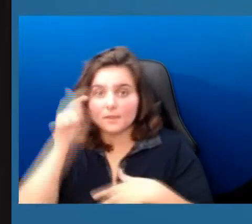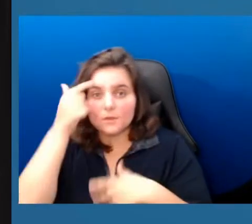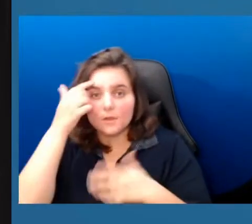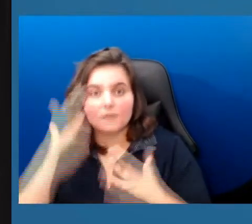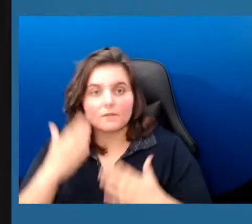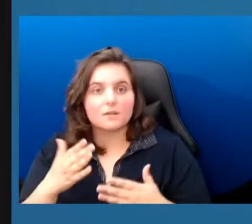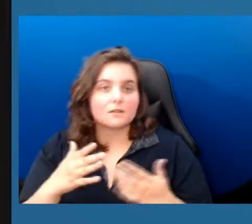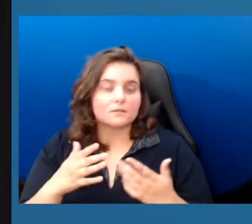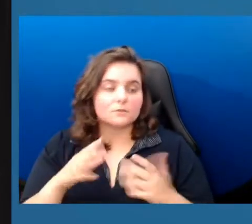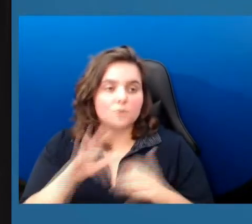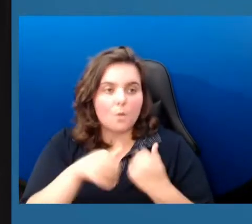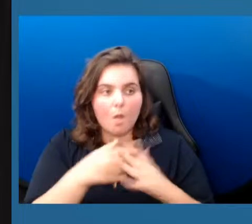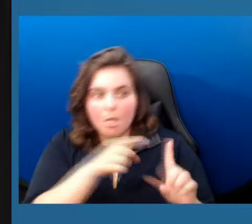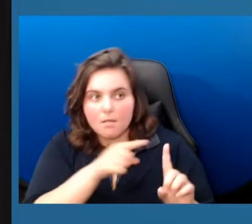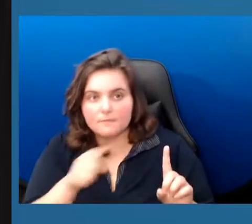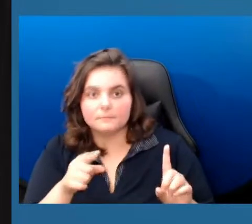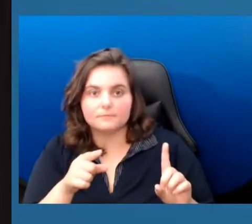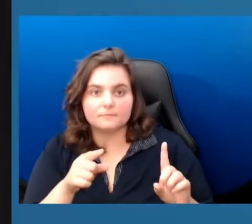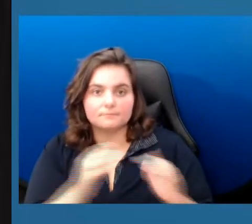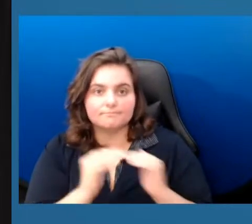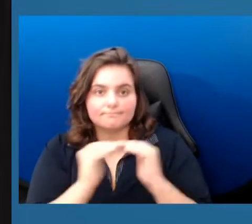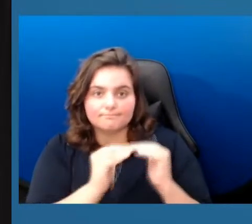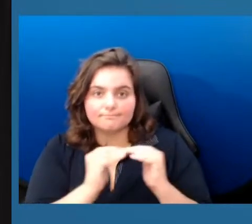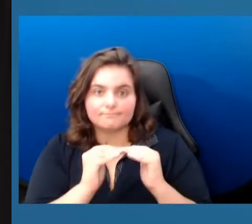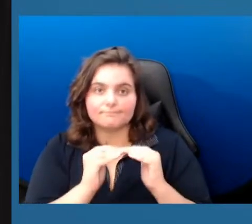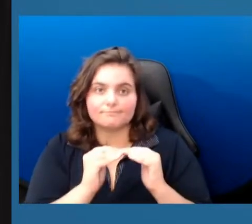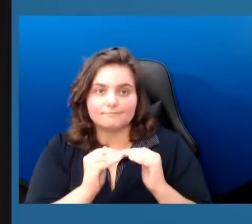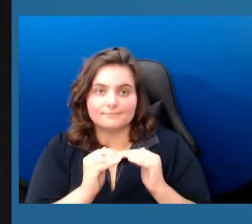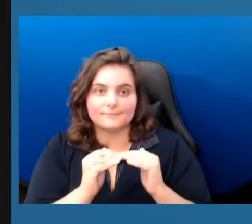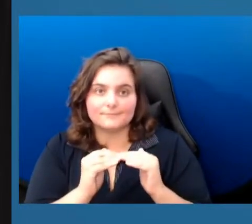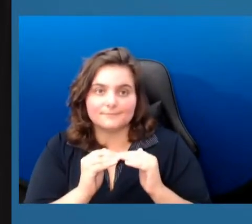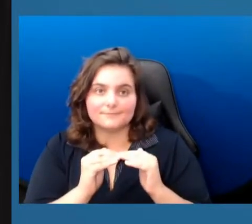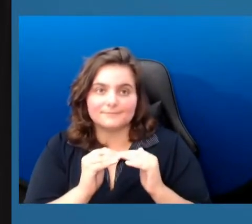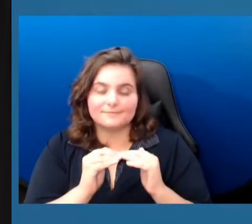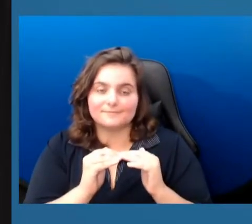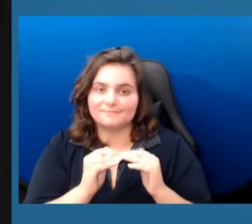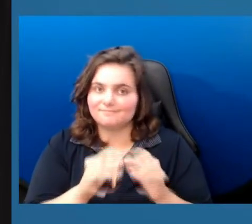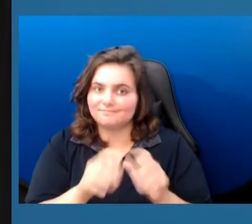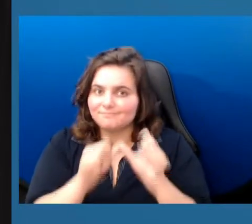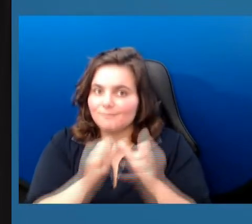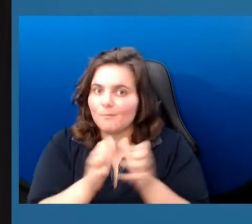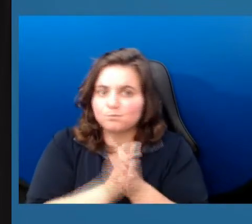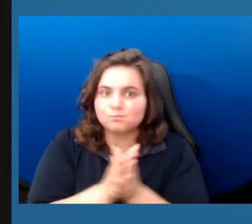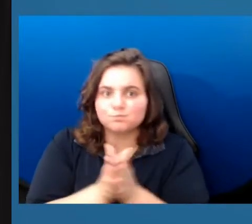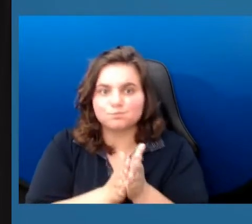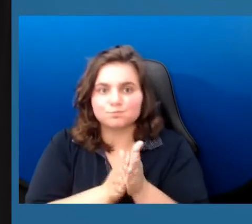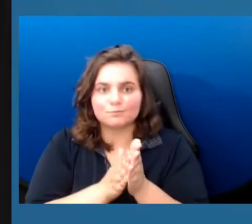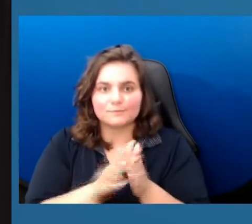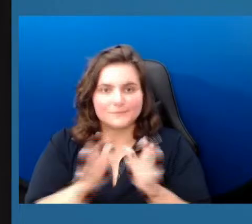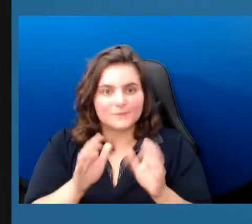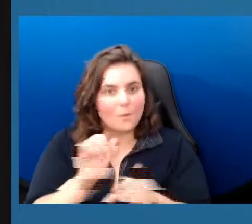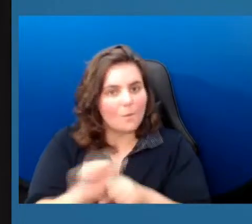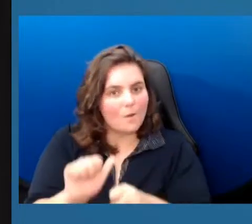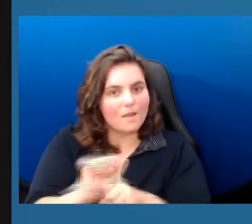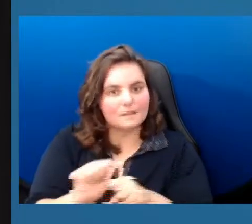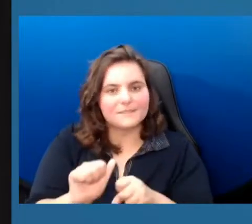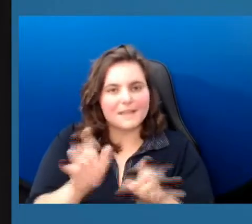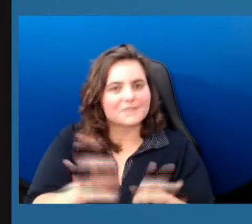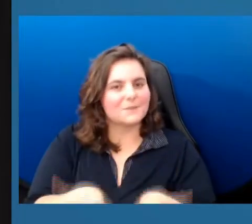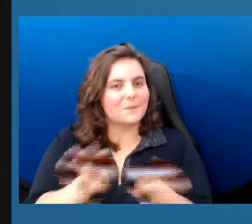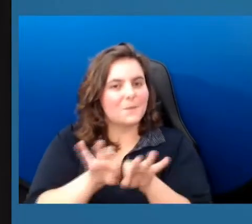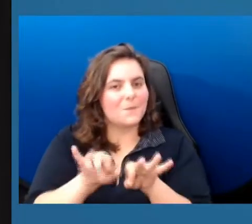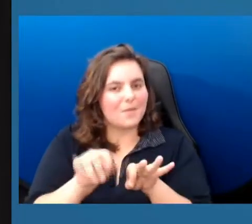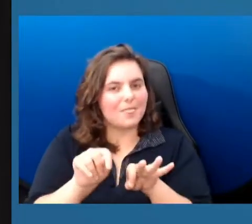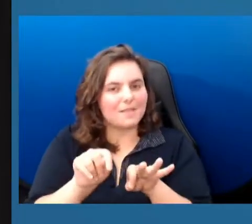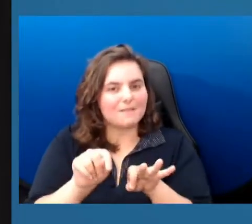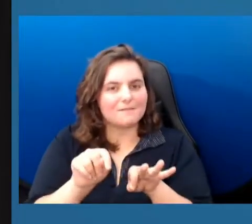business entrepreneurs. I want to say keep grinding day in and day out. It's worth the grind. Keep doing